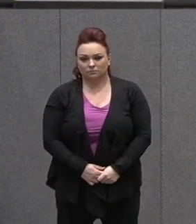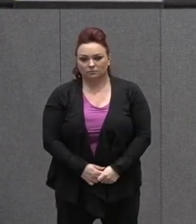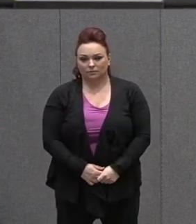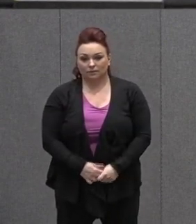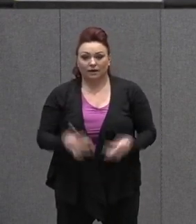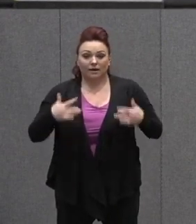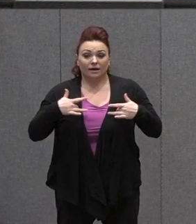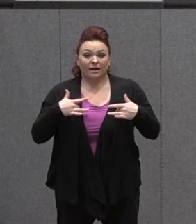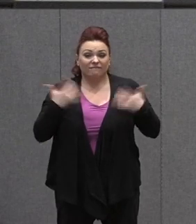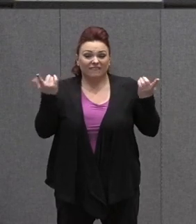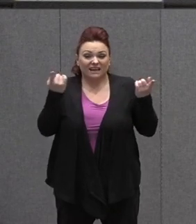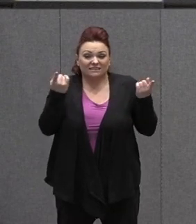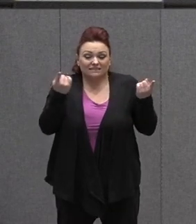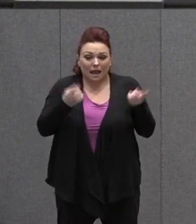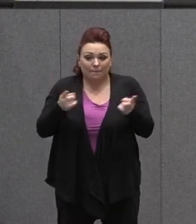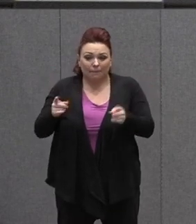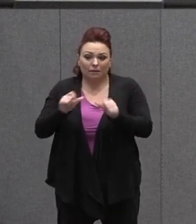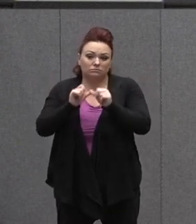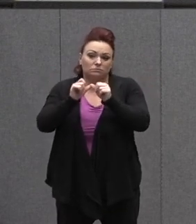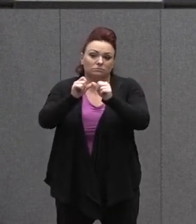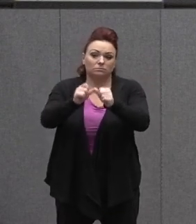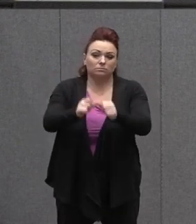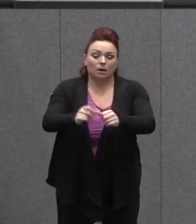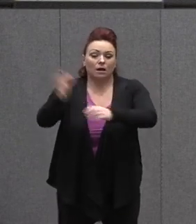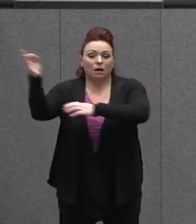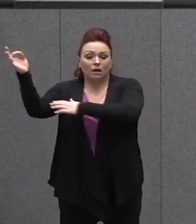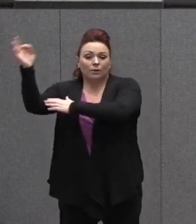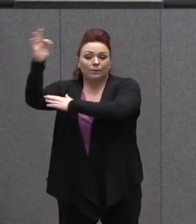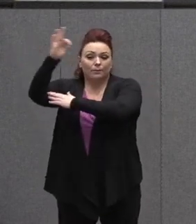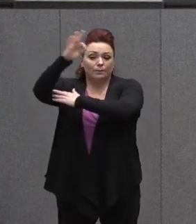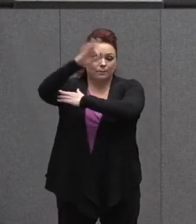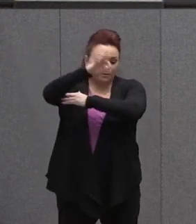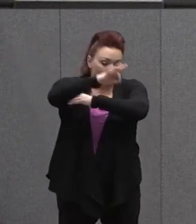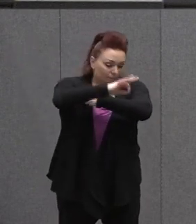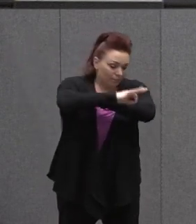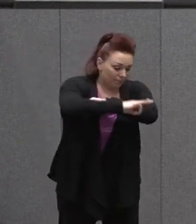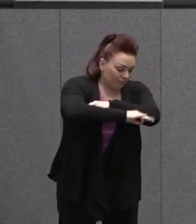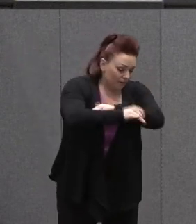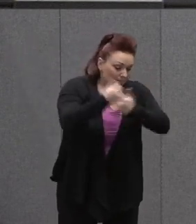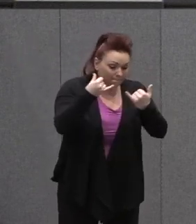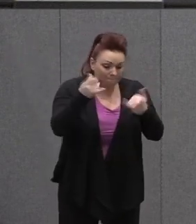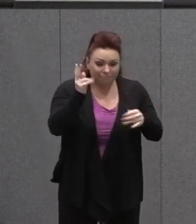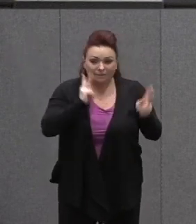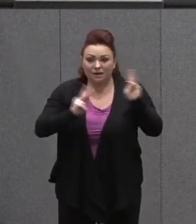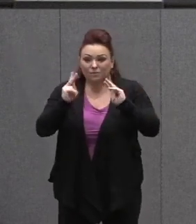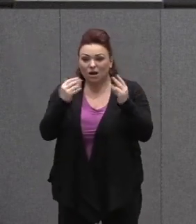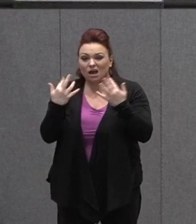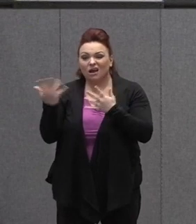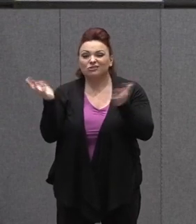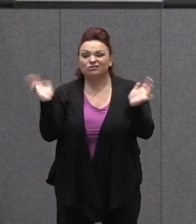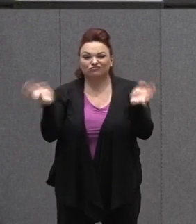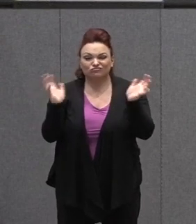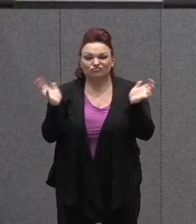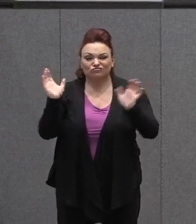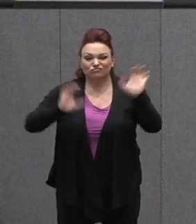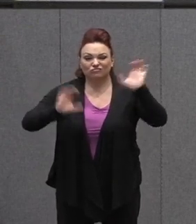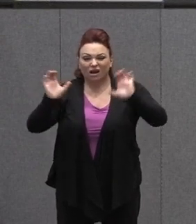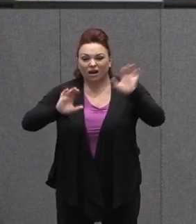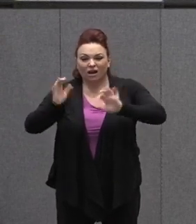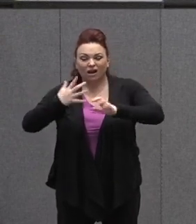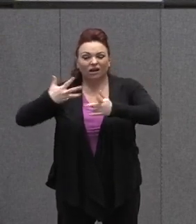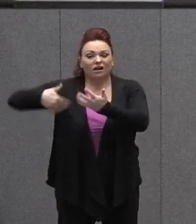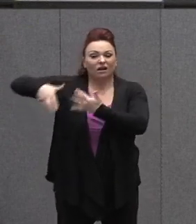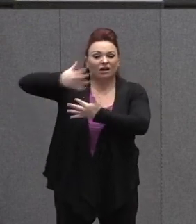Festivities continued long after the sun had set. As William was about to head home,